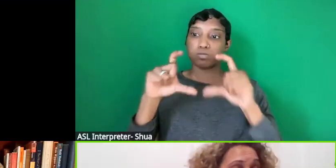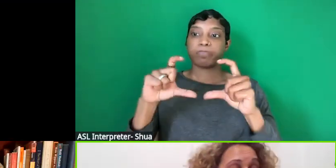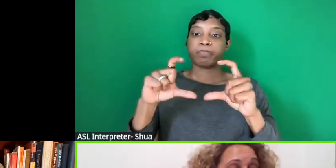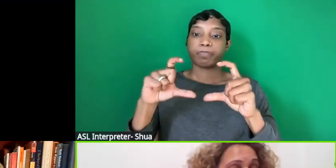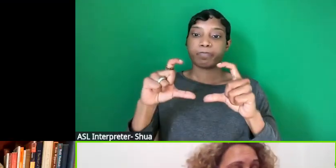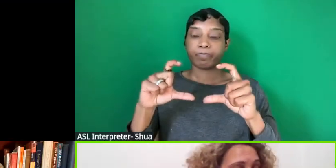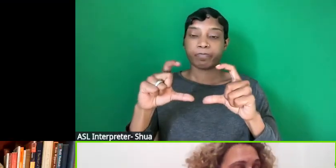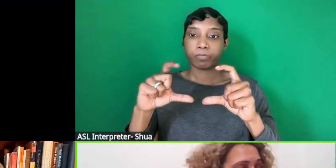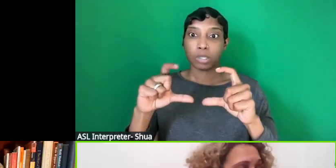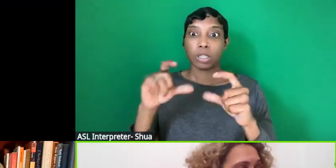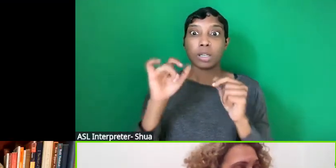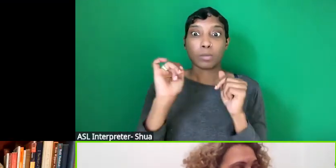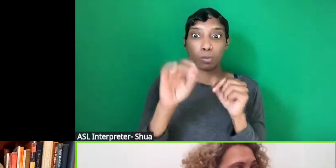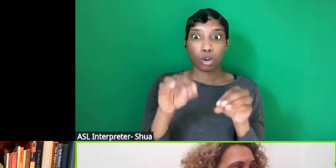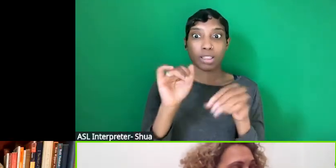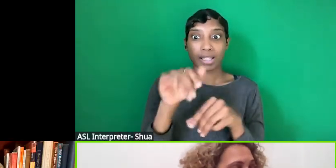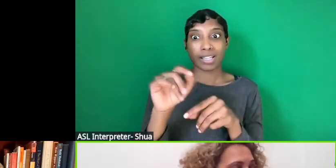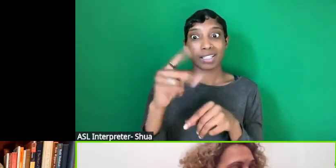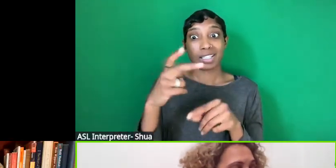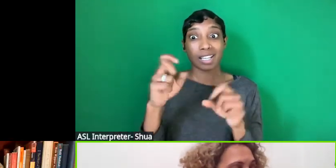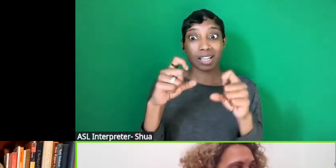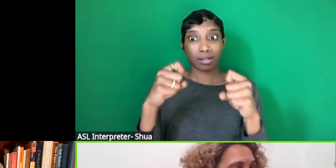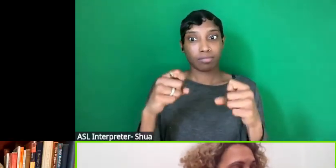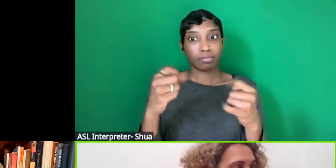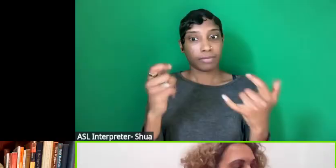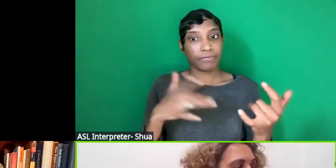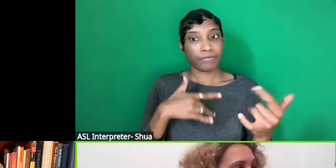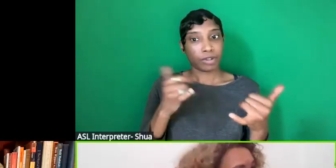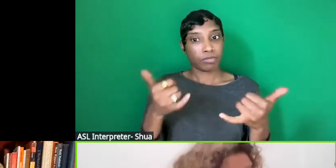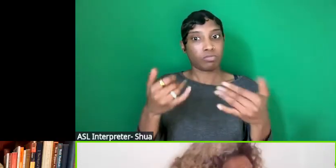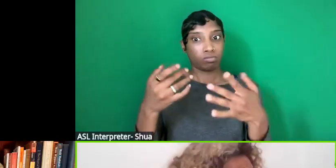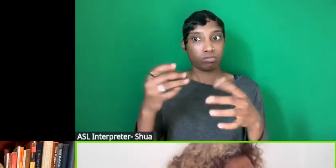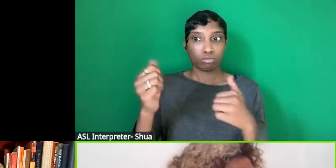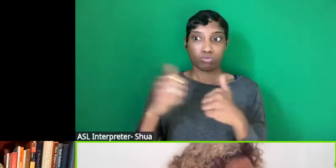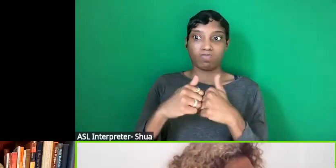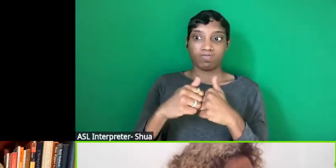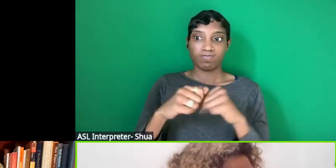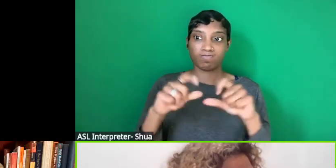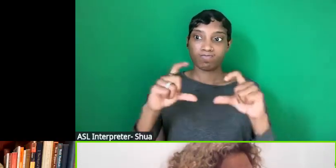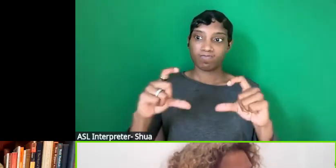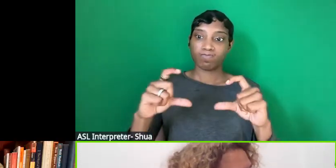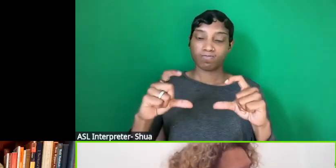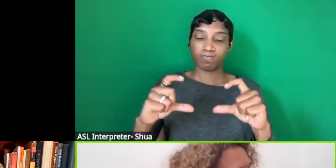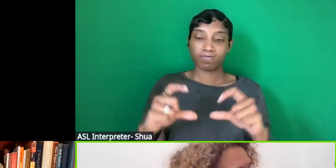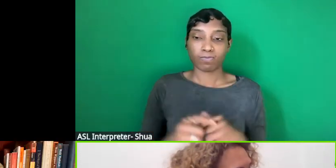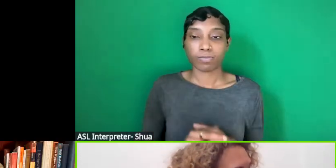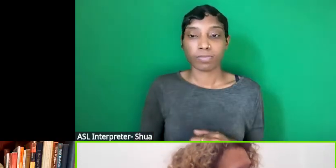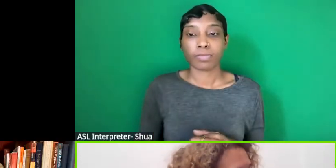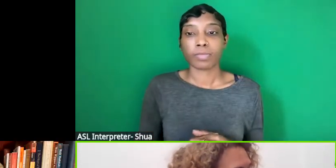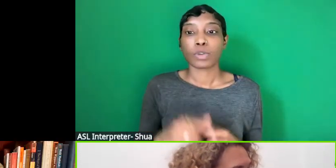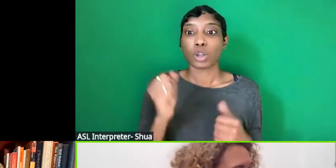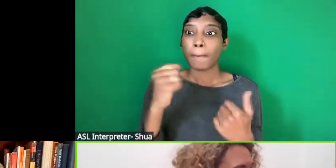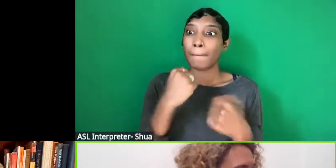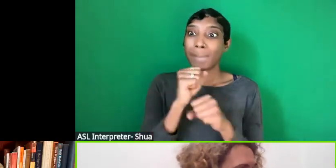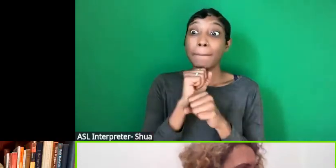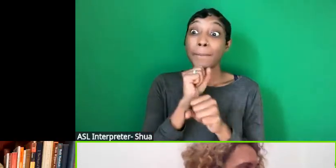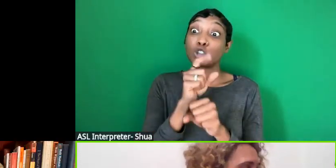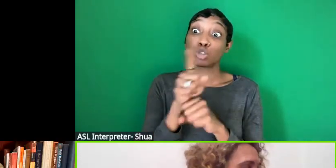just with tape and these few ingredients. Okay. So, and you try to make it as tight as you